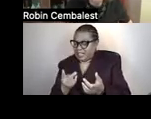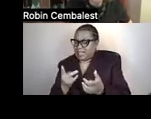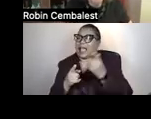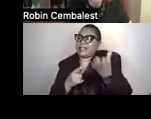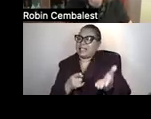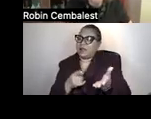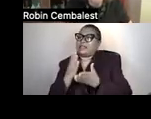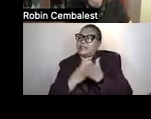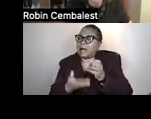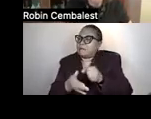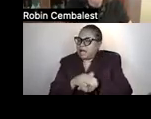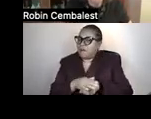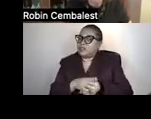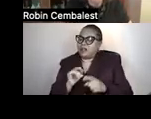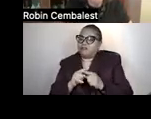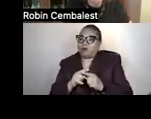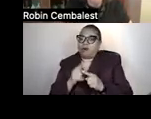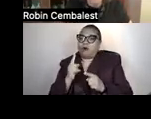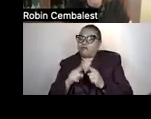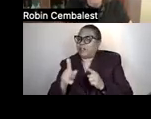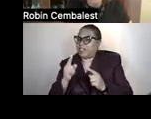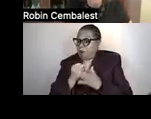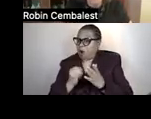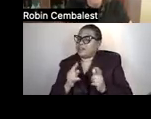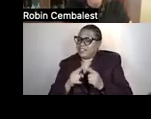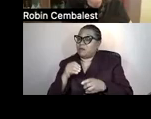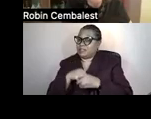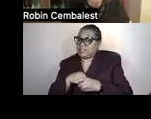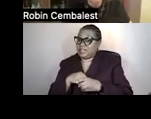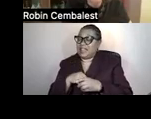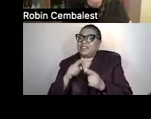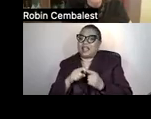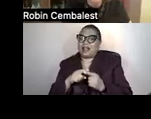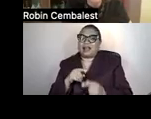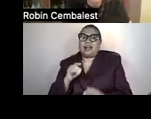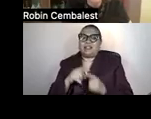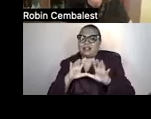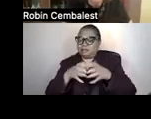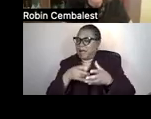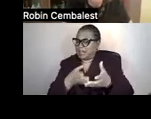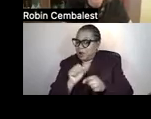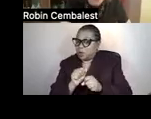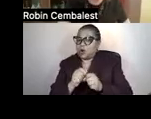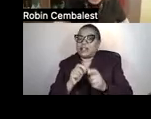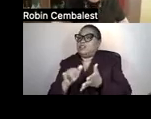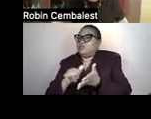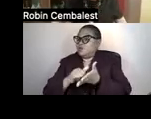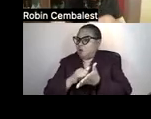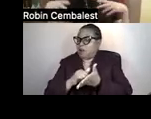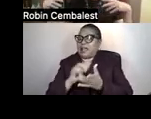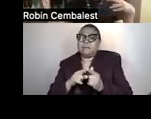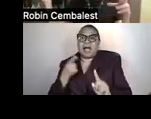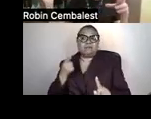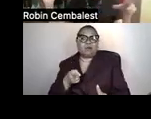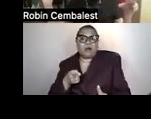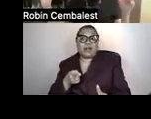here is some coverage they did of 4 of their artists that were in El Museo del Barrio show here in New York. And my point